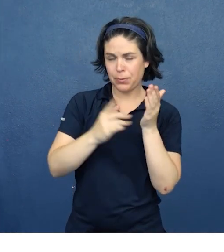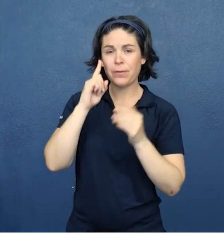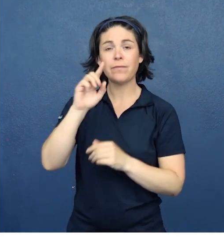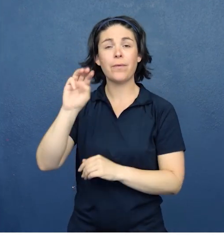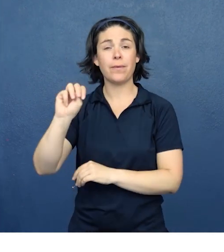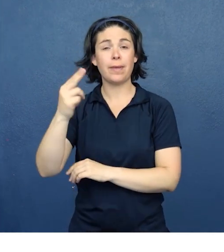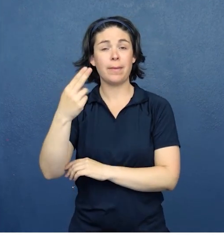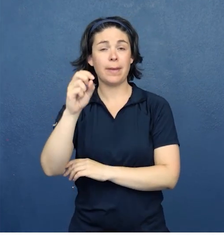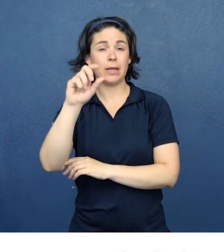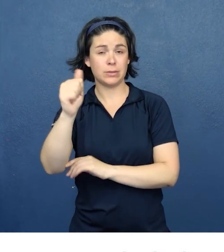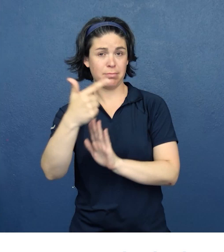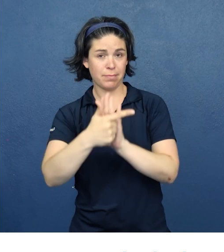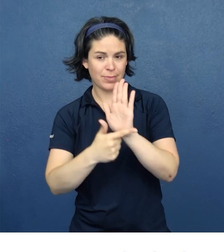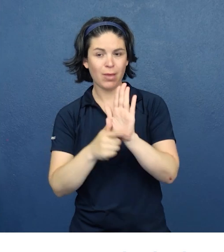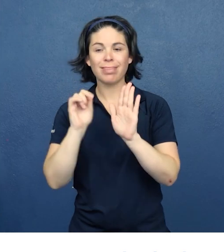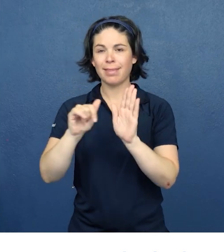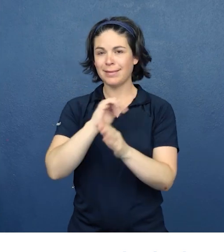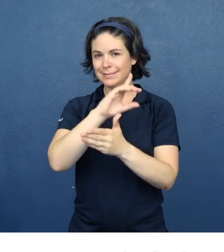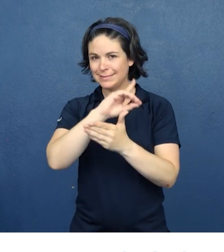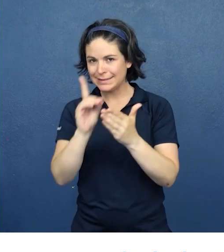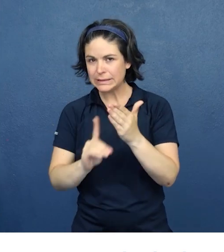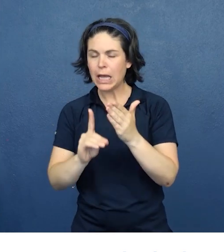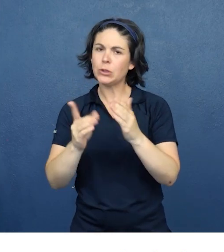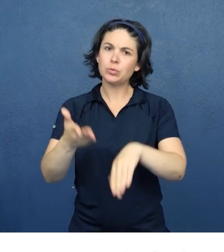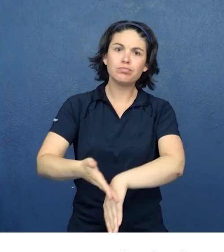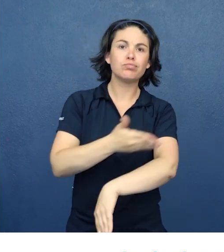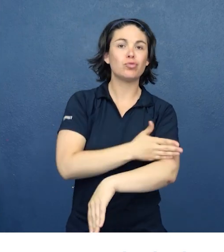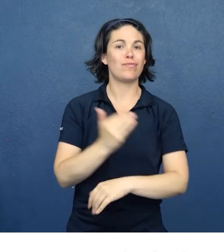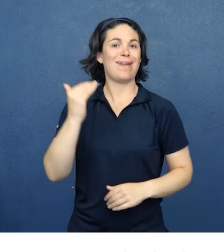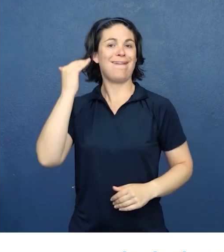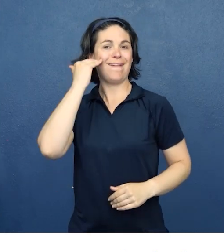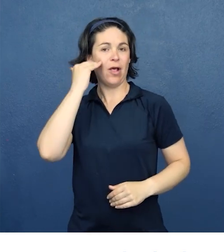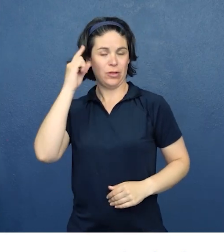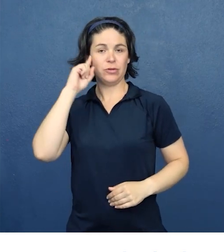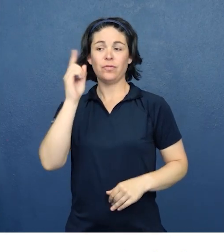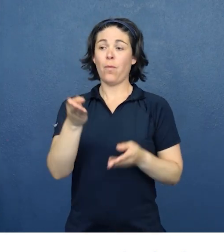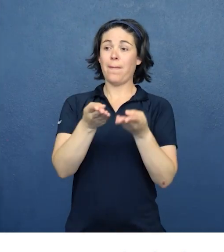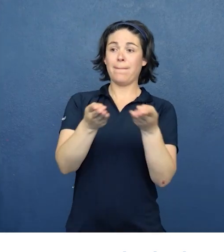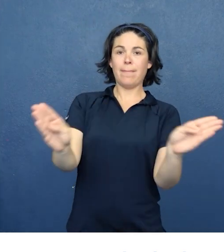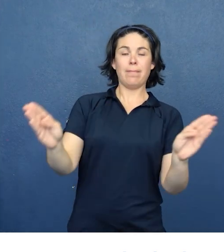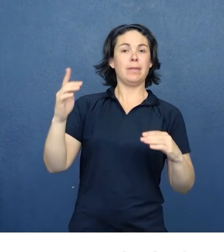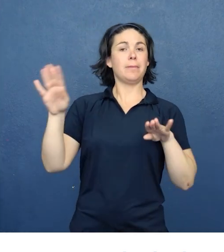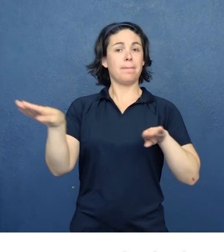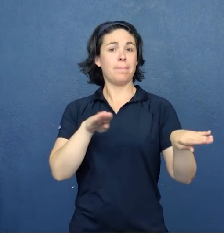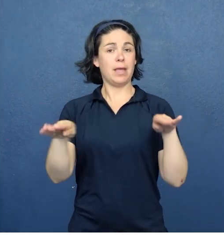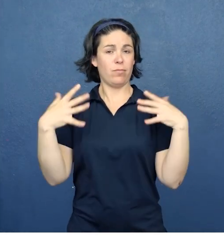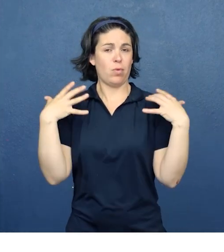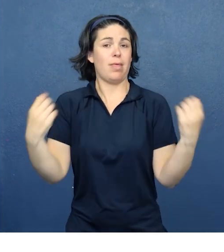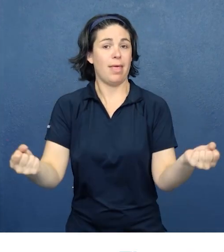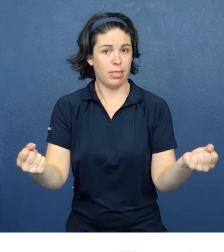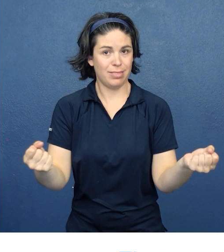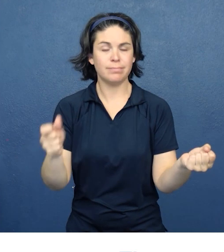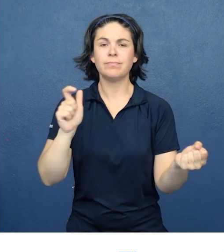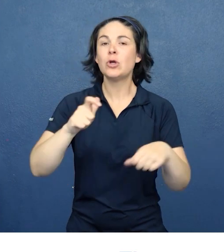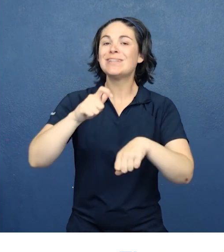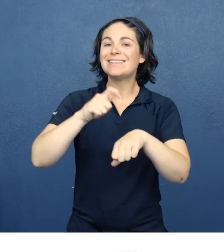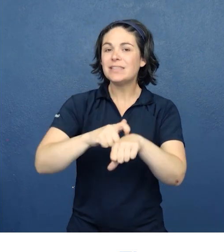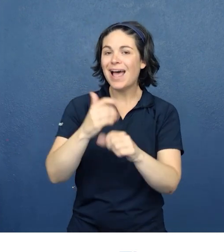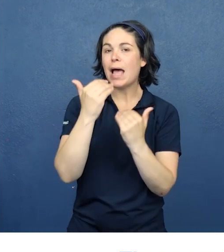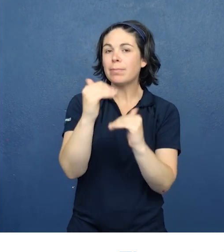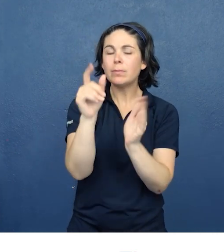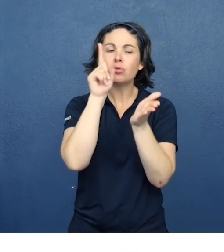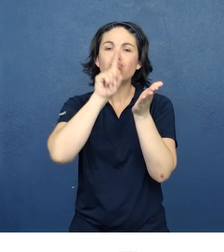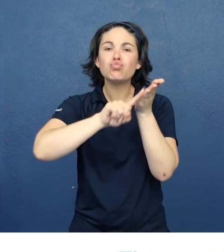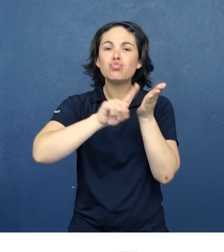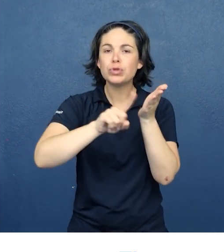Health Services Act is designed to advance knowledge in the field of public behavioral health. These are time-limited